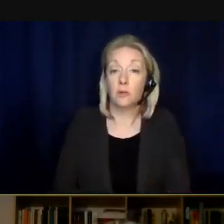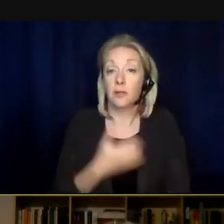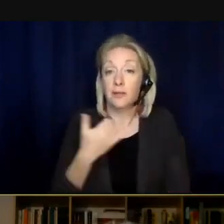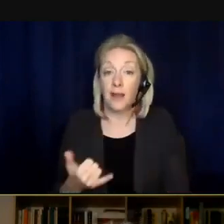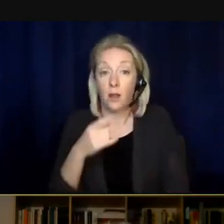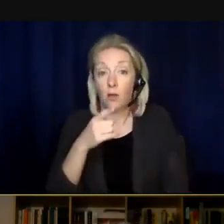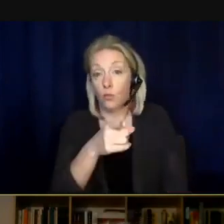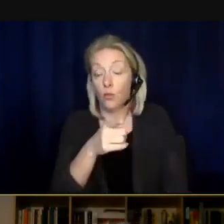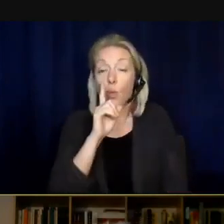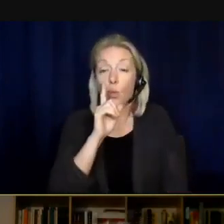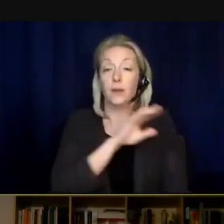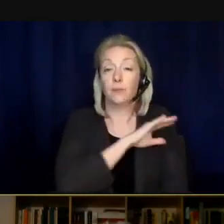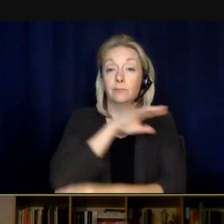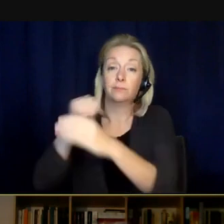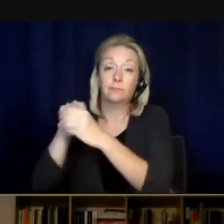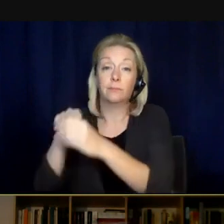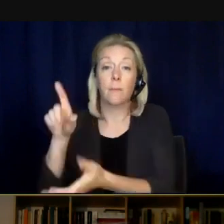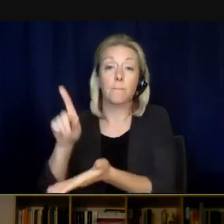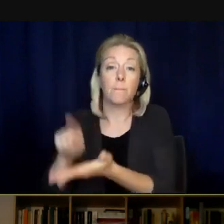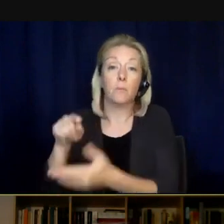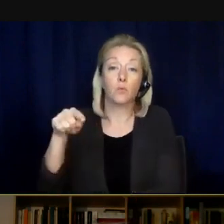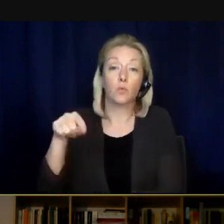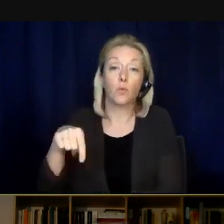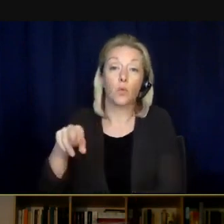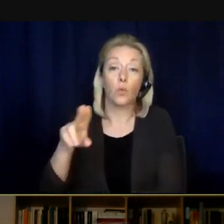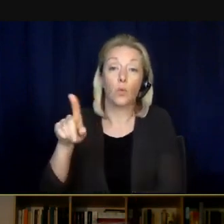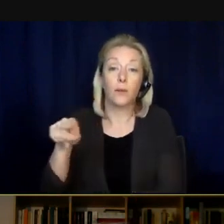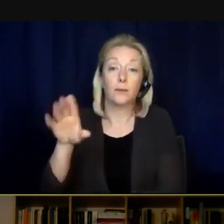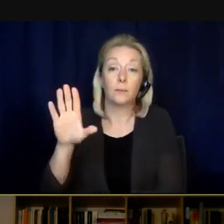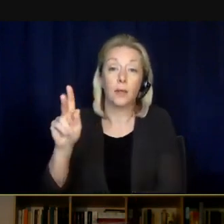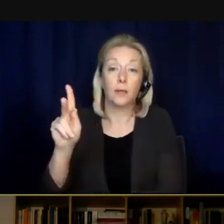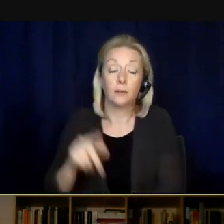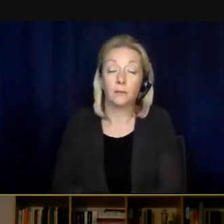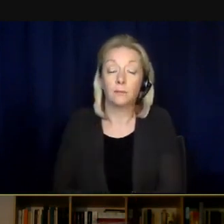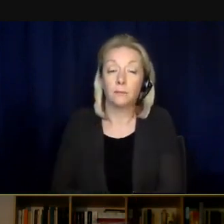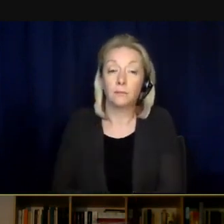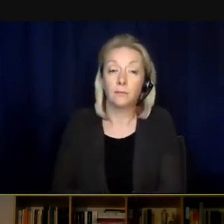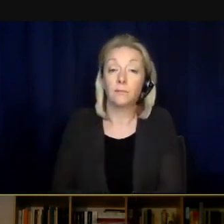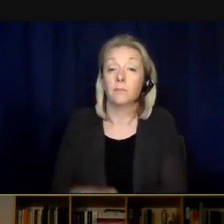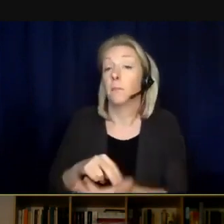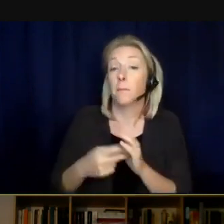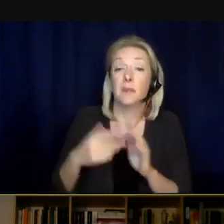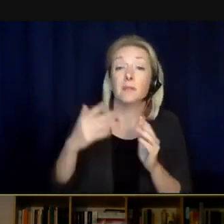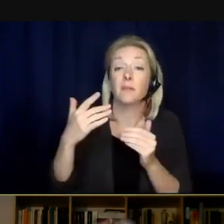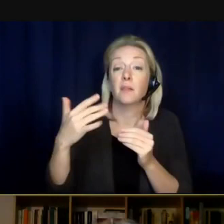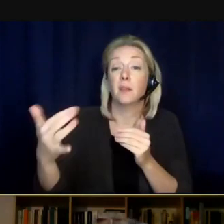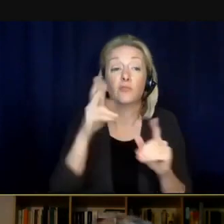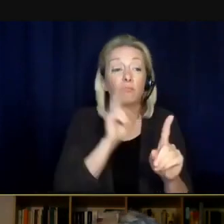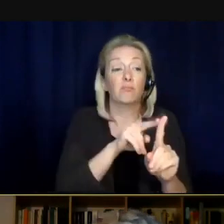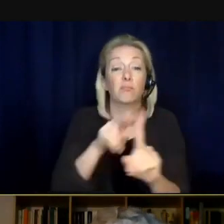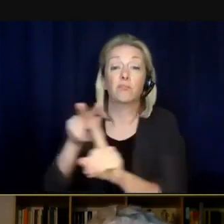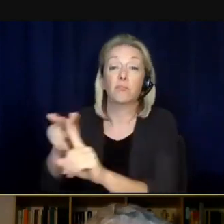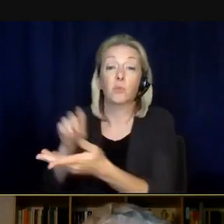quiz is going into that published quiz bank. I can then assign it to students.